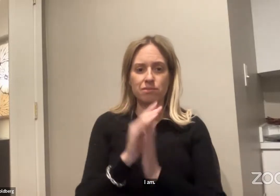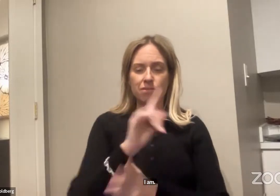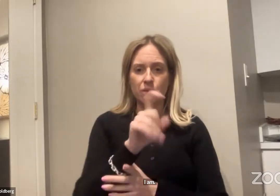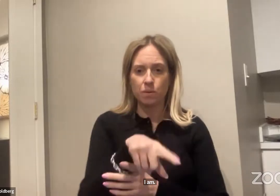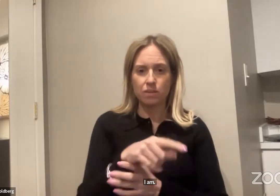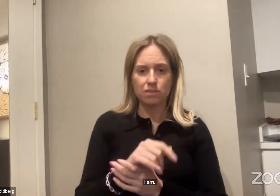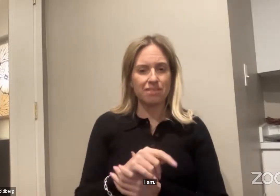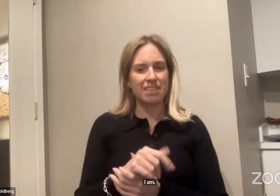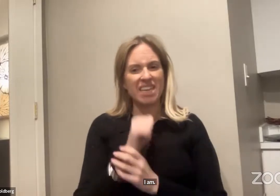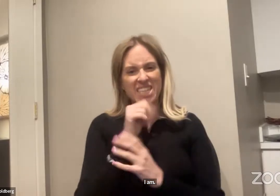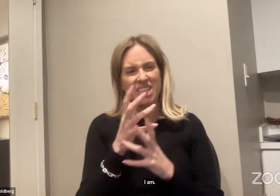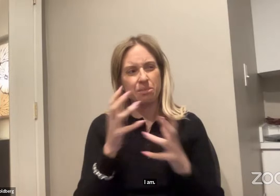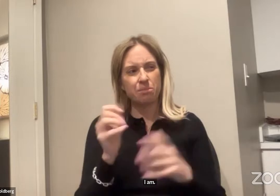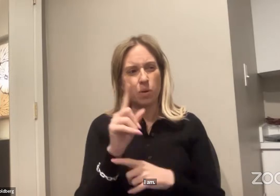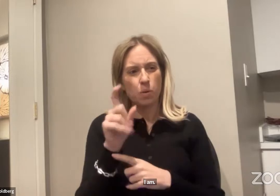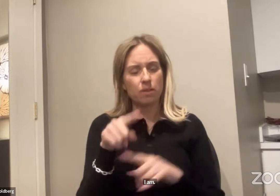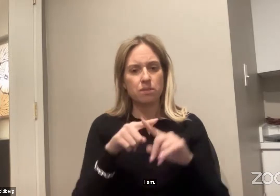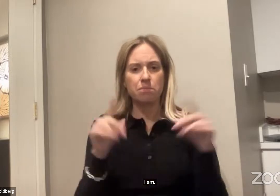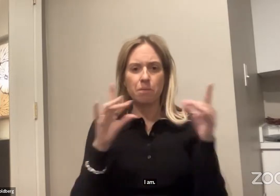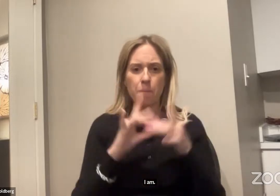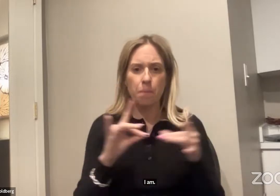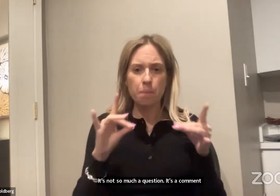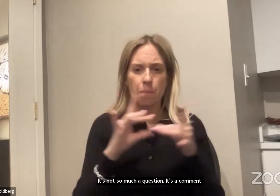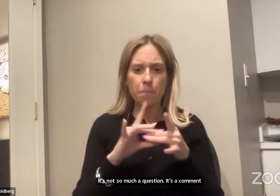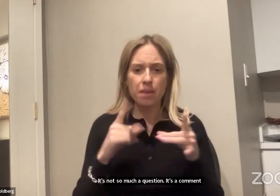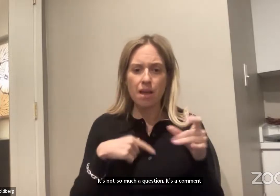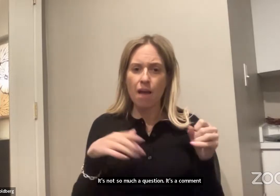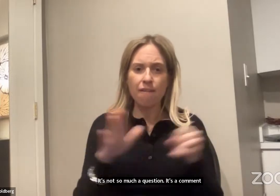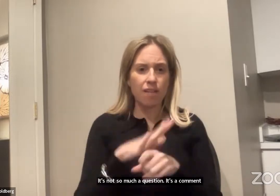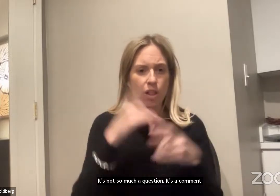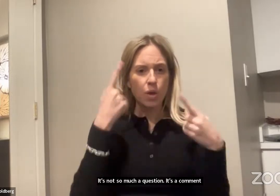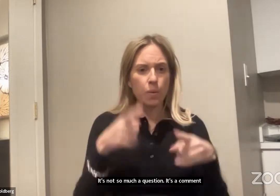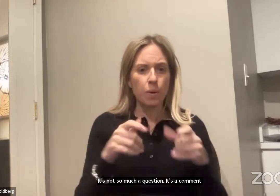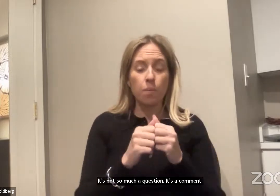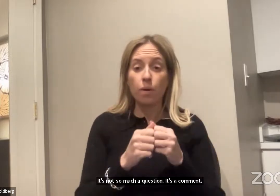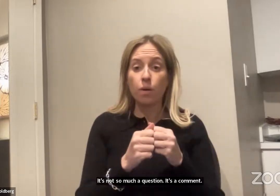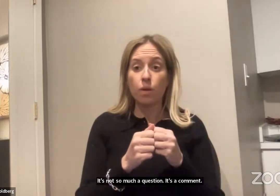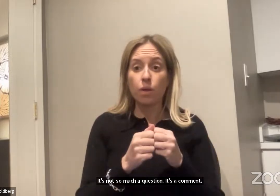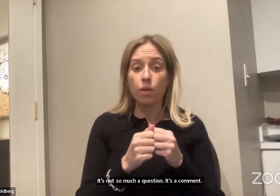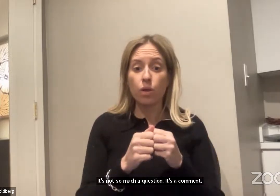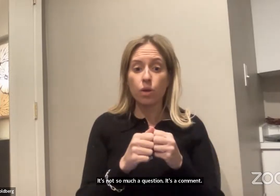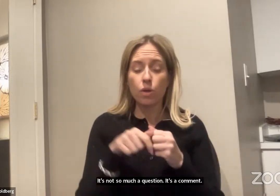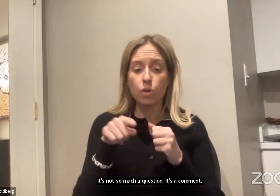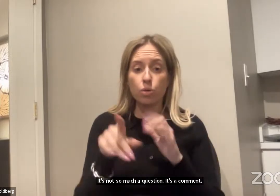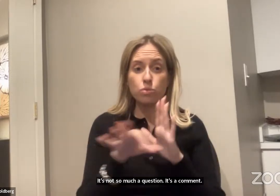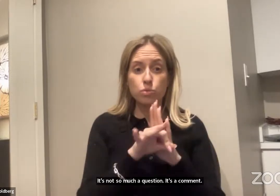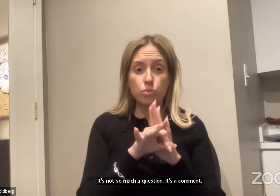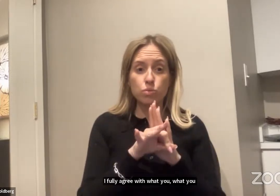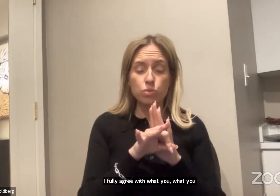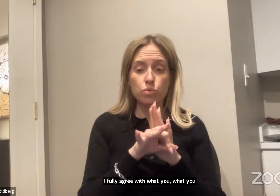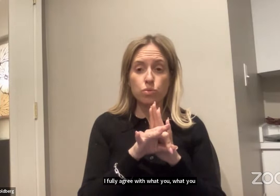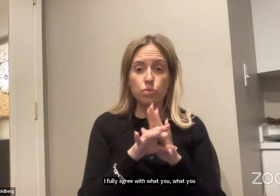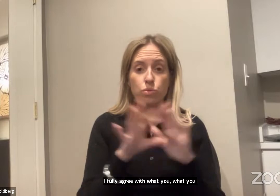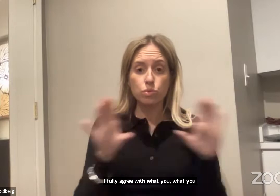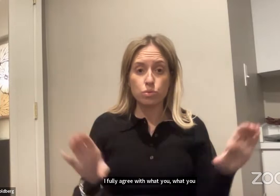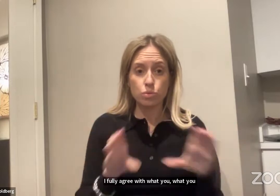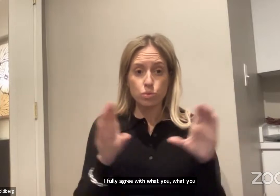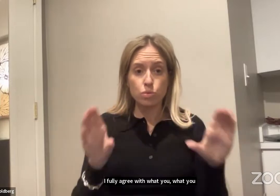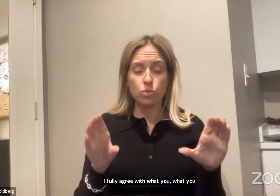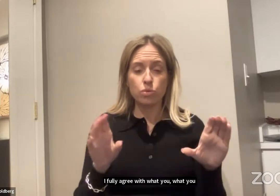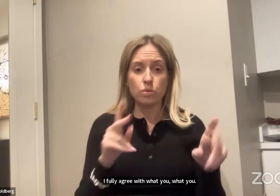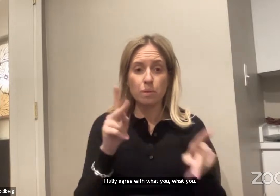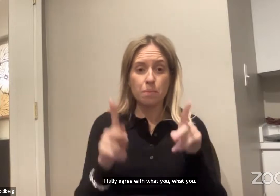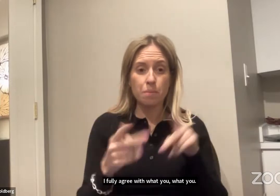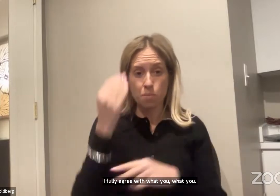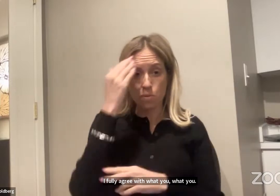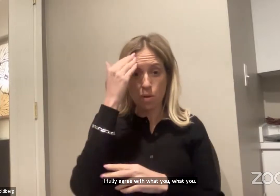It's not so much a question, it's a comment. I Yes. fully agree with what you're choosing to do. Just so people are aware,